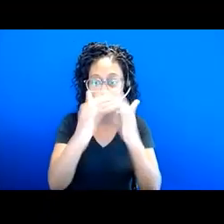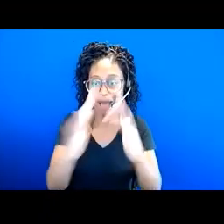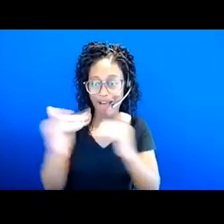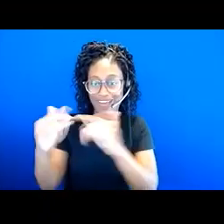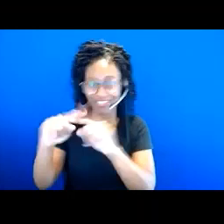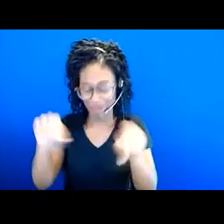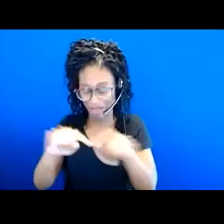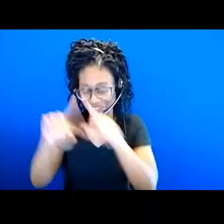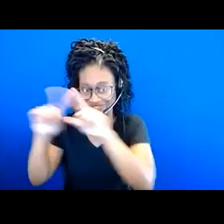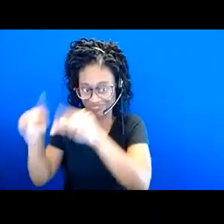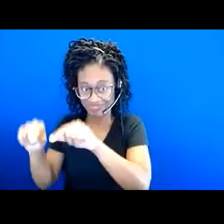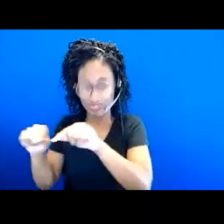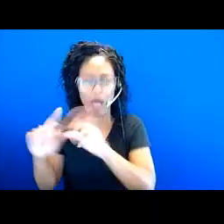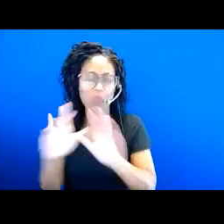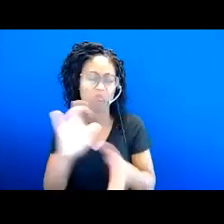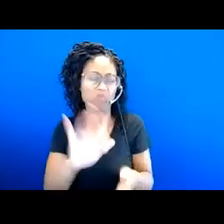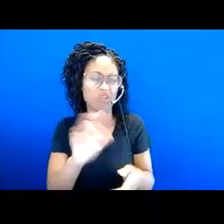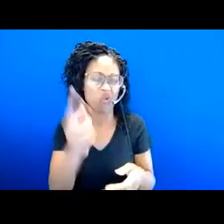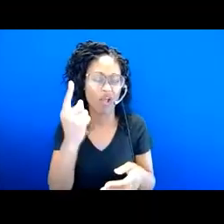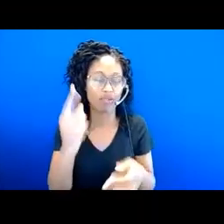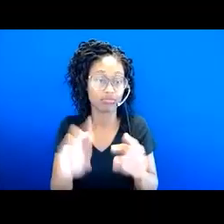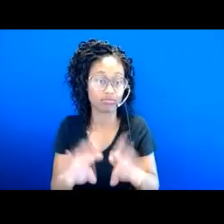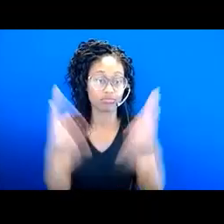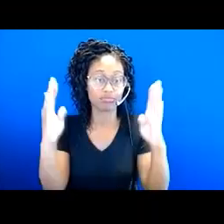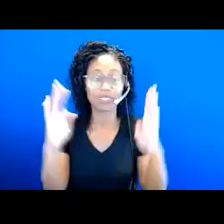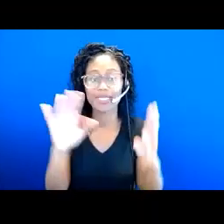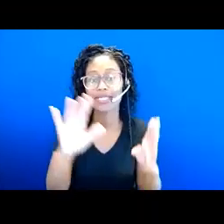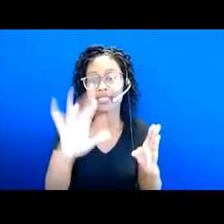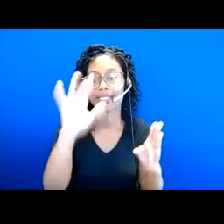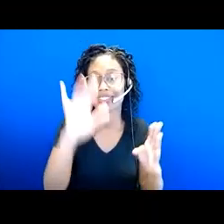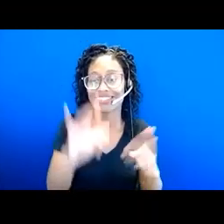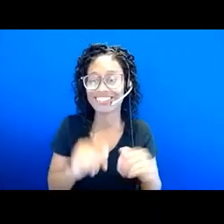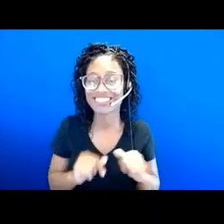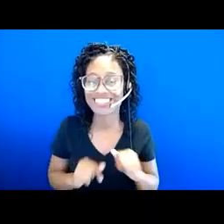I'll just open this and you click on the narration button here.